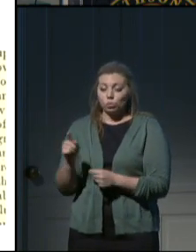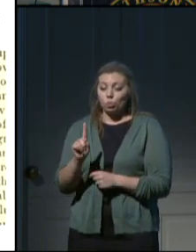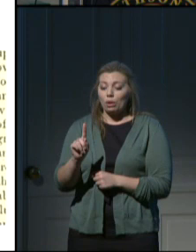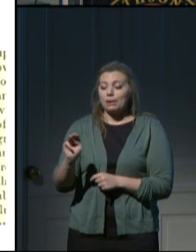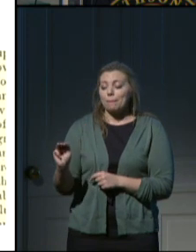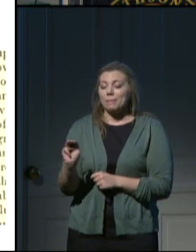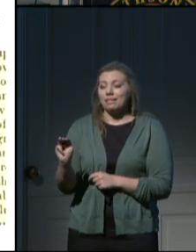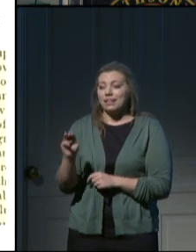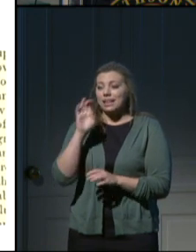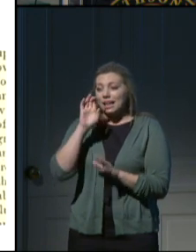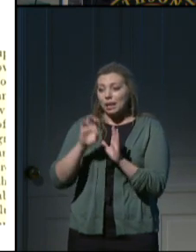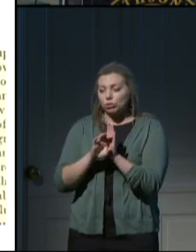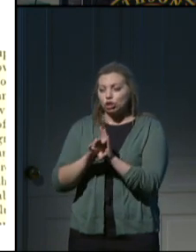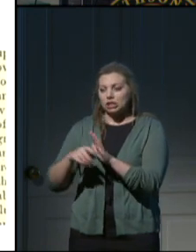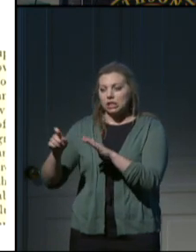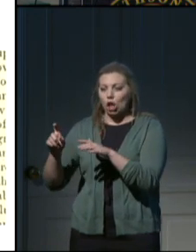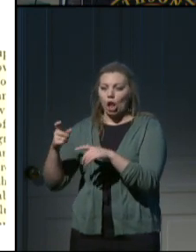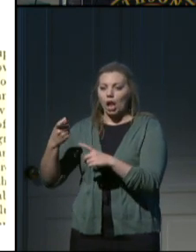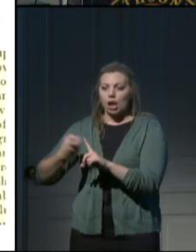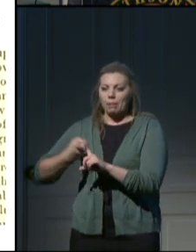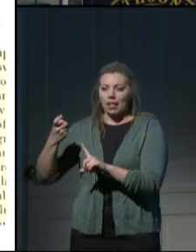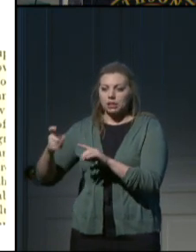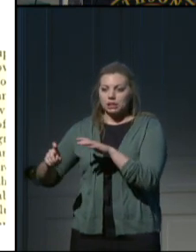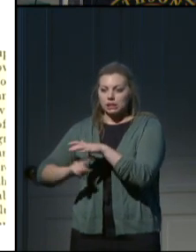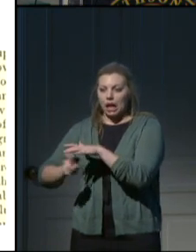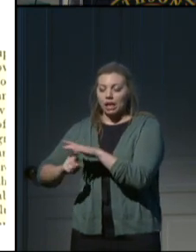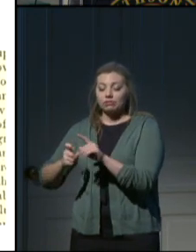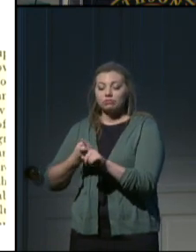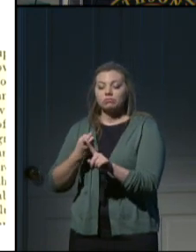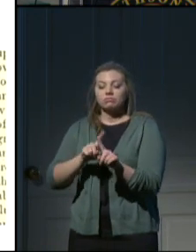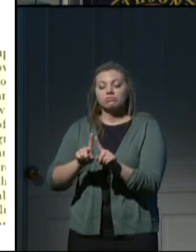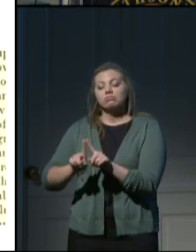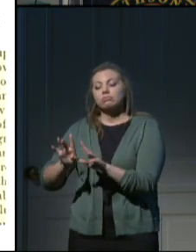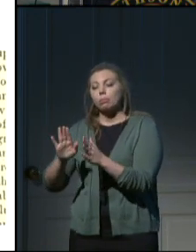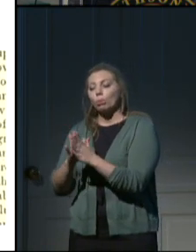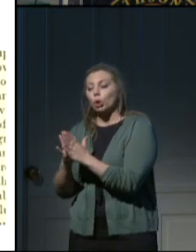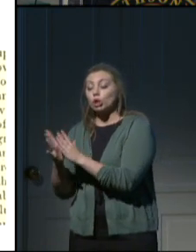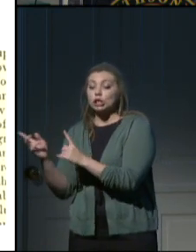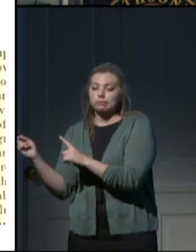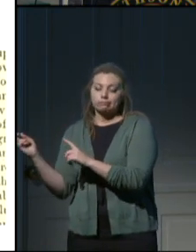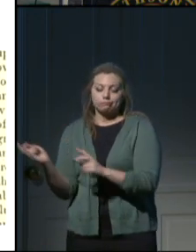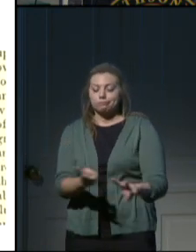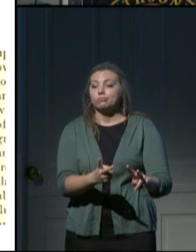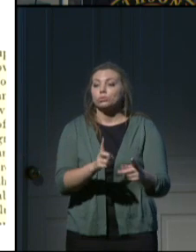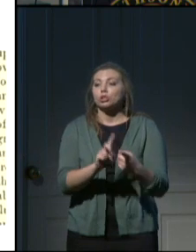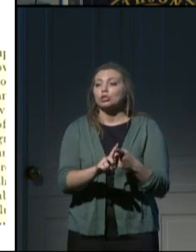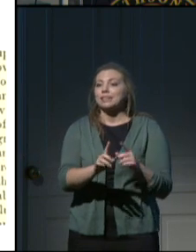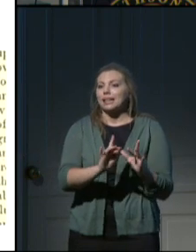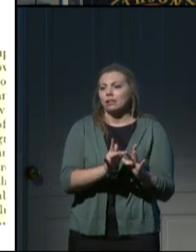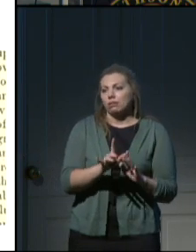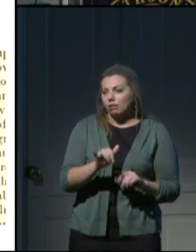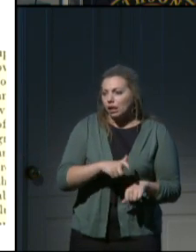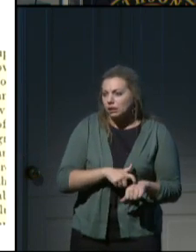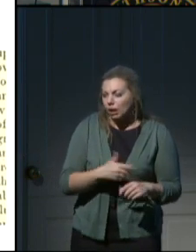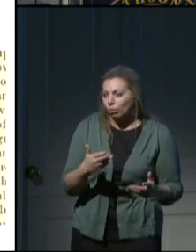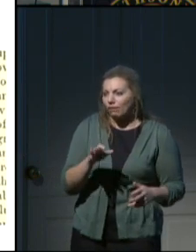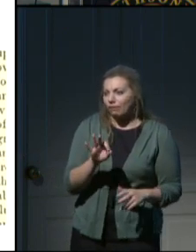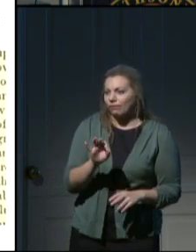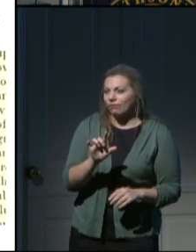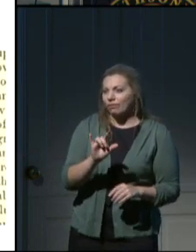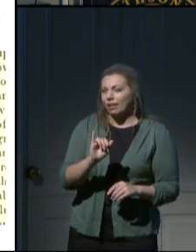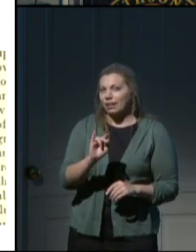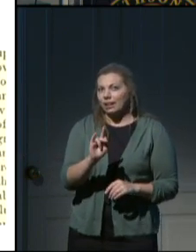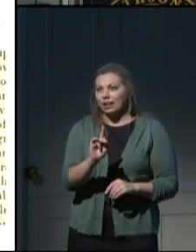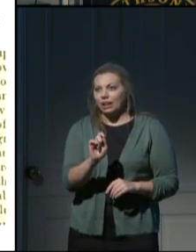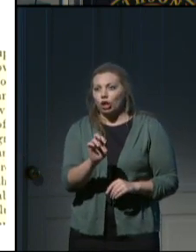million images that were scanned automatically from books onto the internet, and back then it was Flickr. I think right